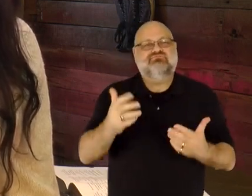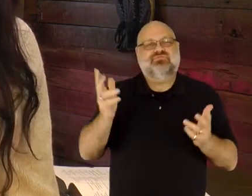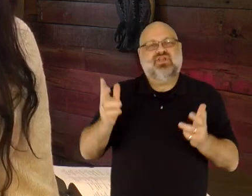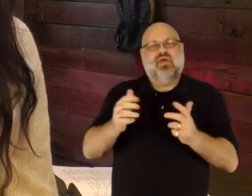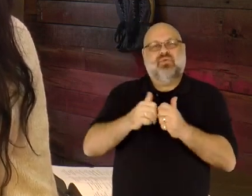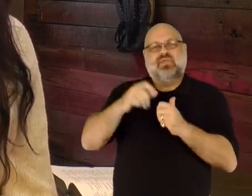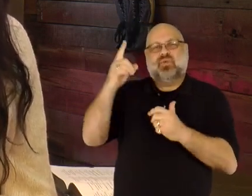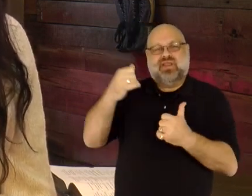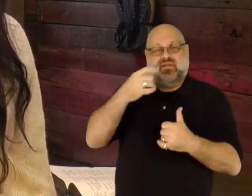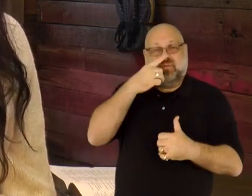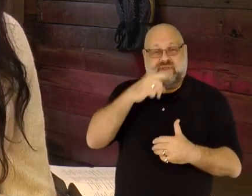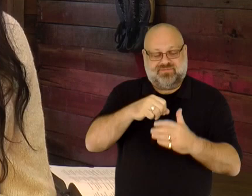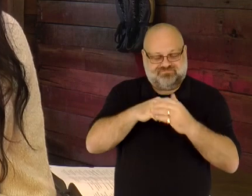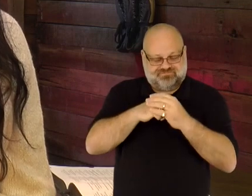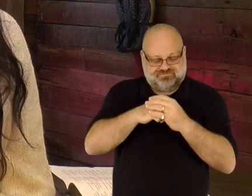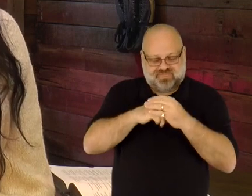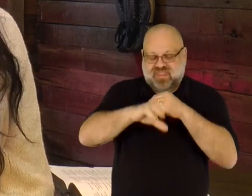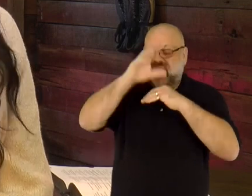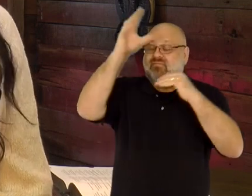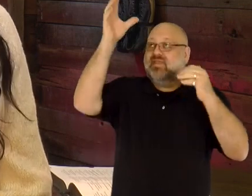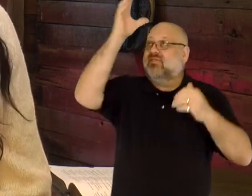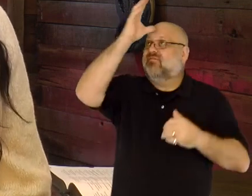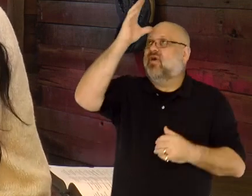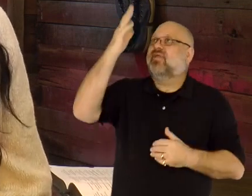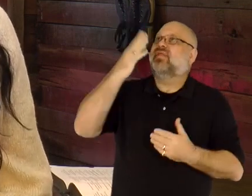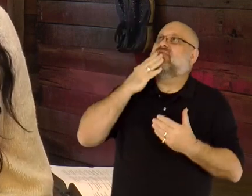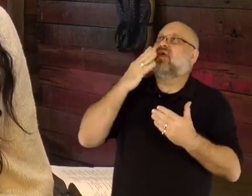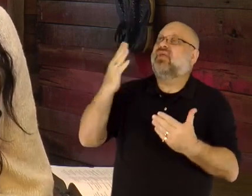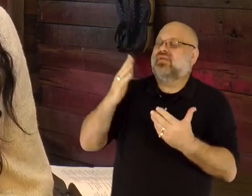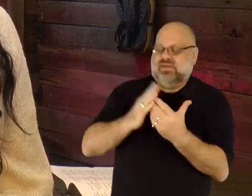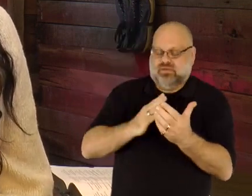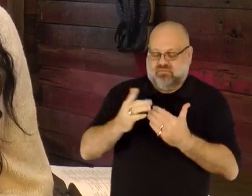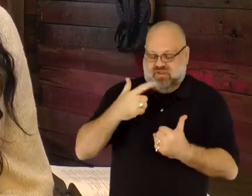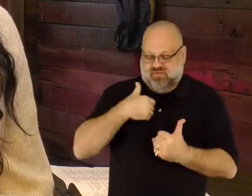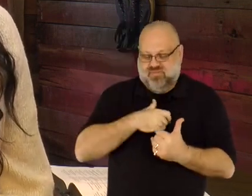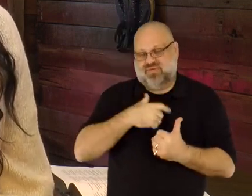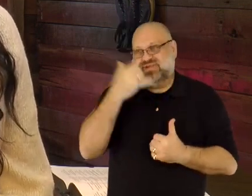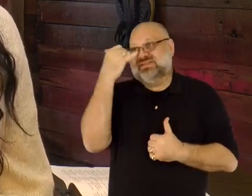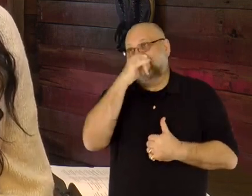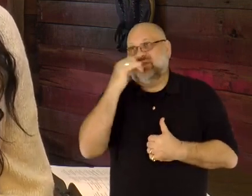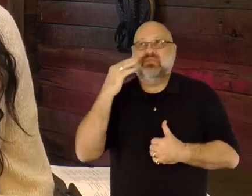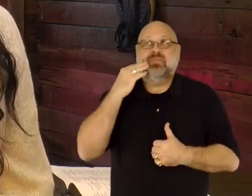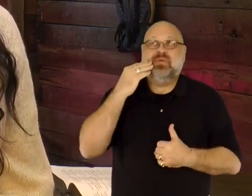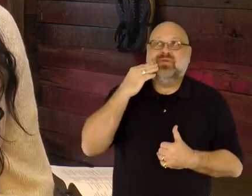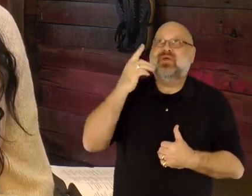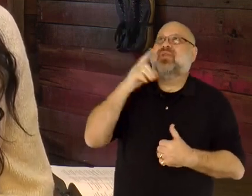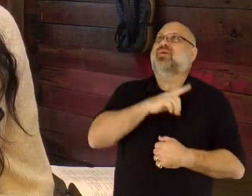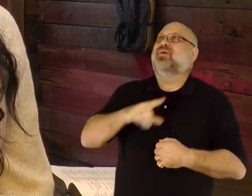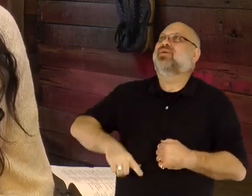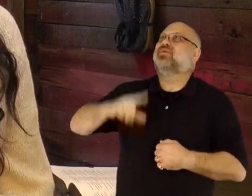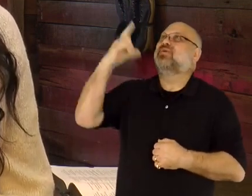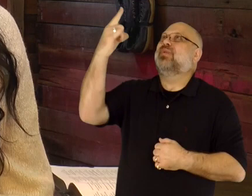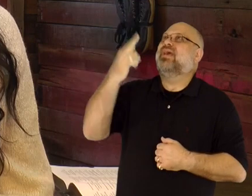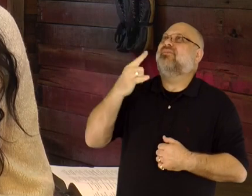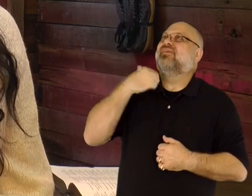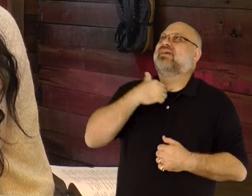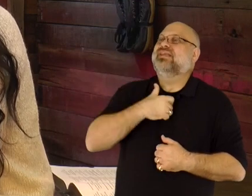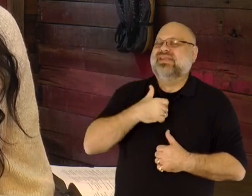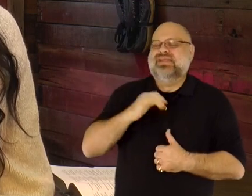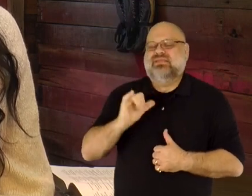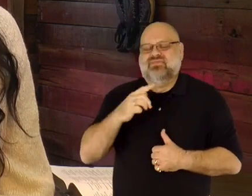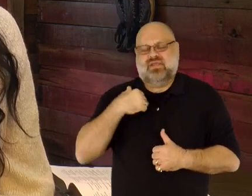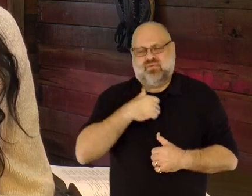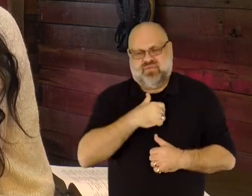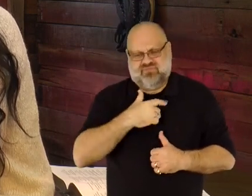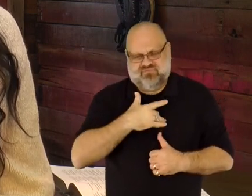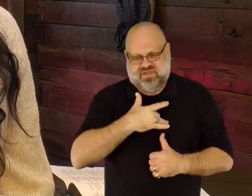right now, shall we? Why don't we go ahead and bow our heads in prayer? Heavenly Father, I just thank you that even when we're in kind of silly moods, Lord, you love us.